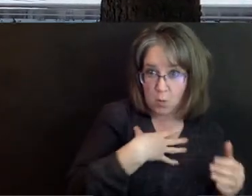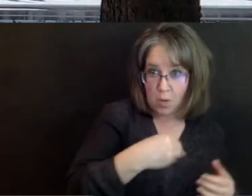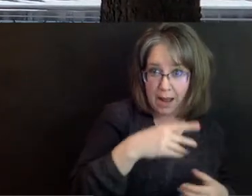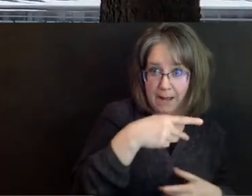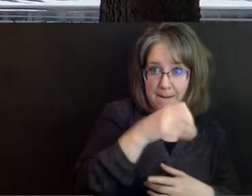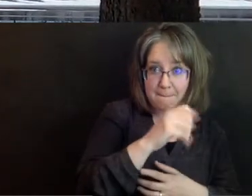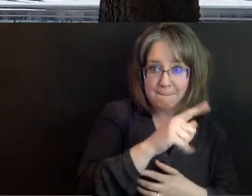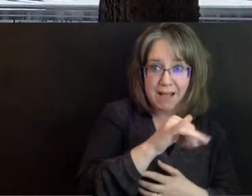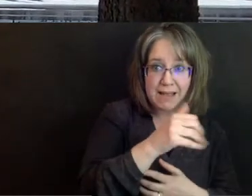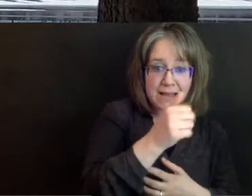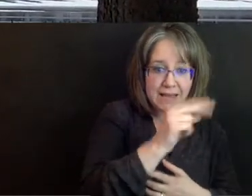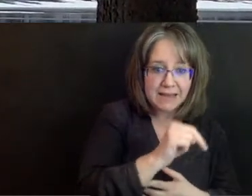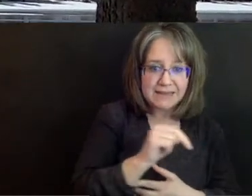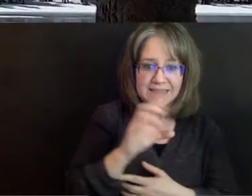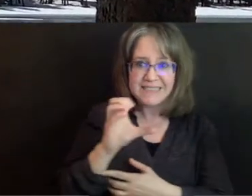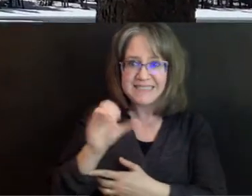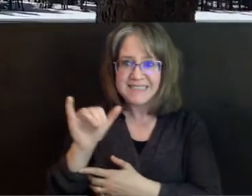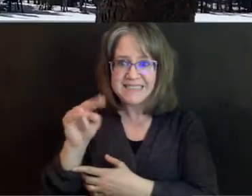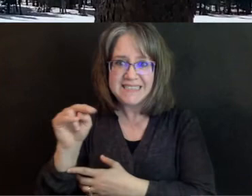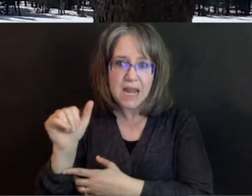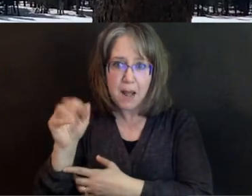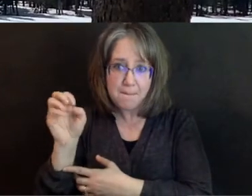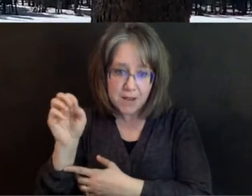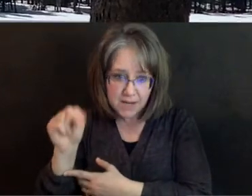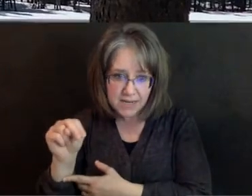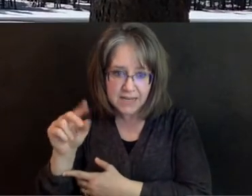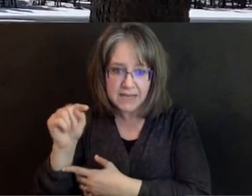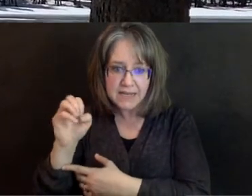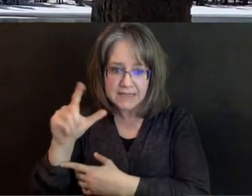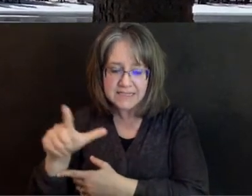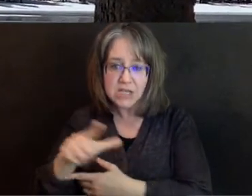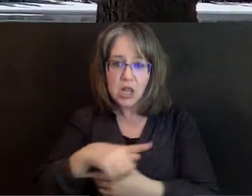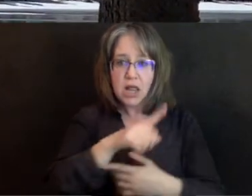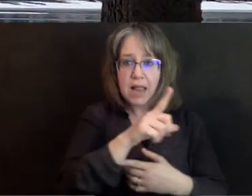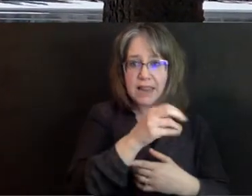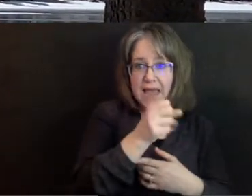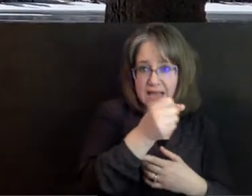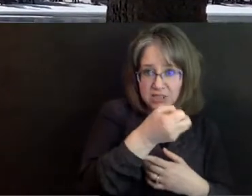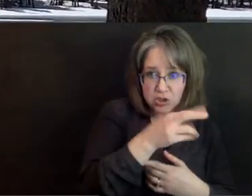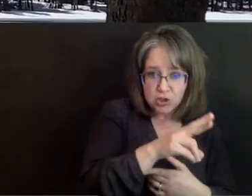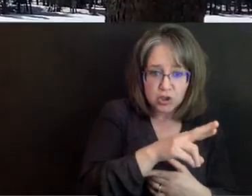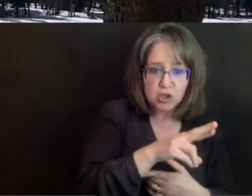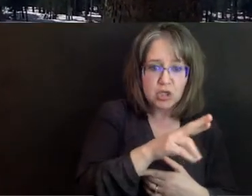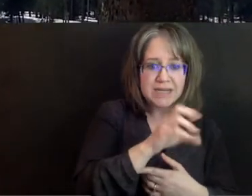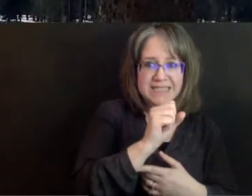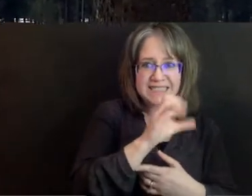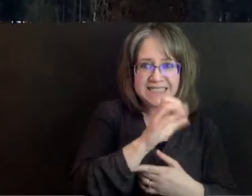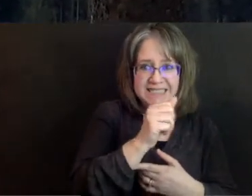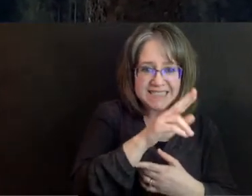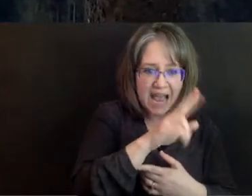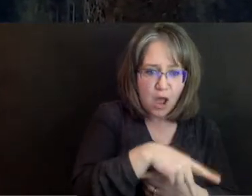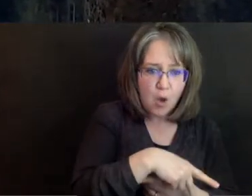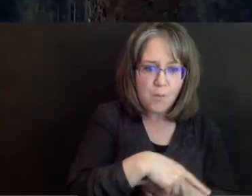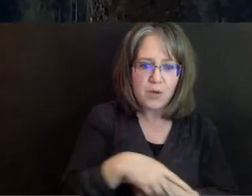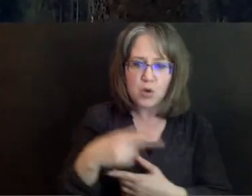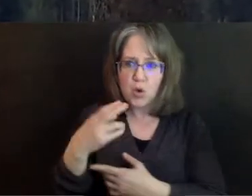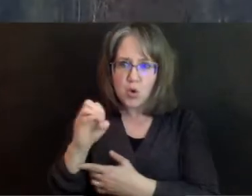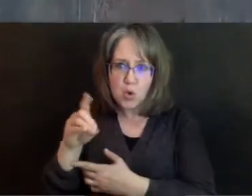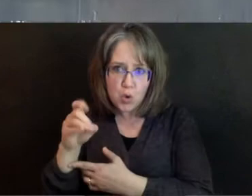pelican, cinnamon teal, lesser scaup, hooded merganser, and for a short moment in the spring, the common loon.